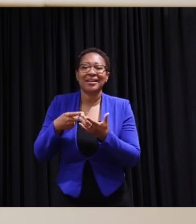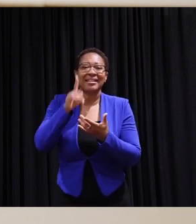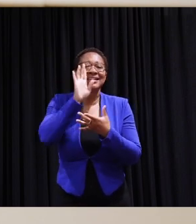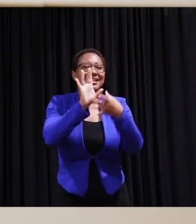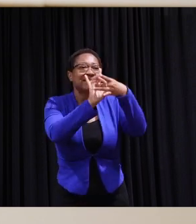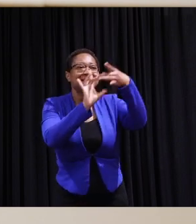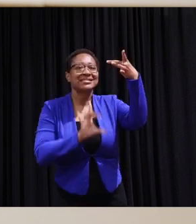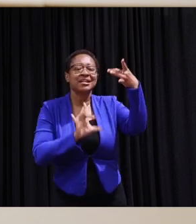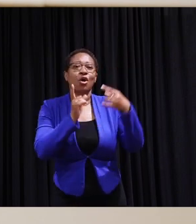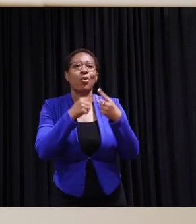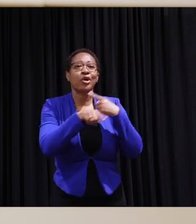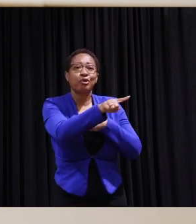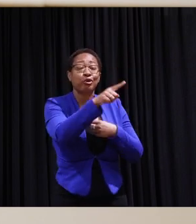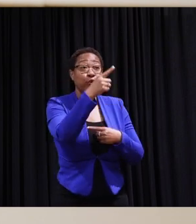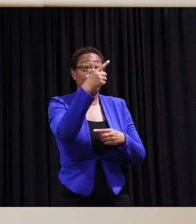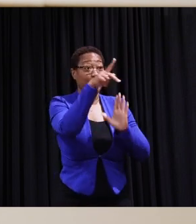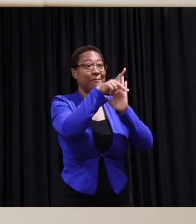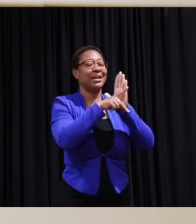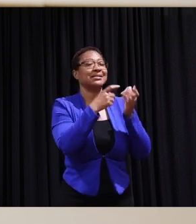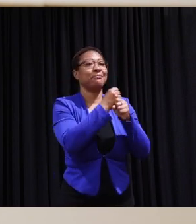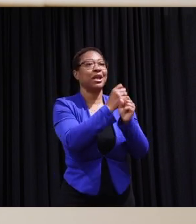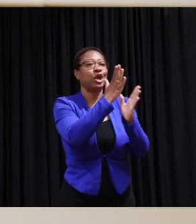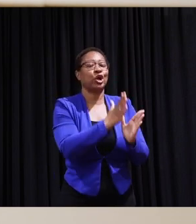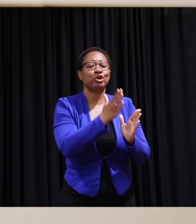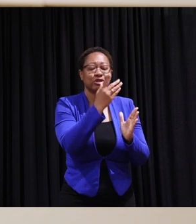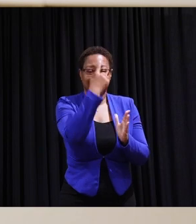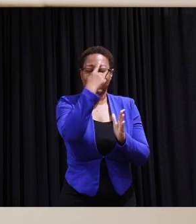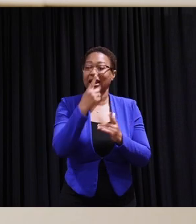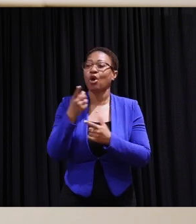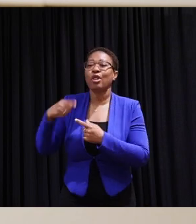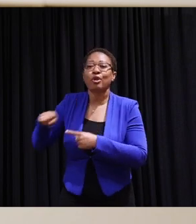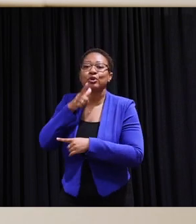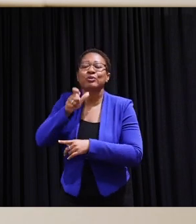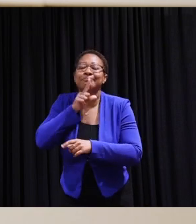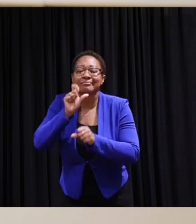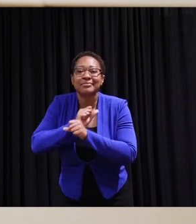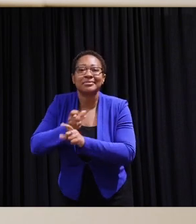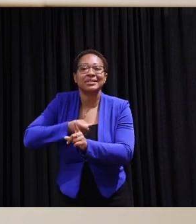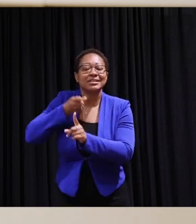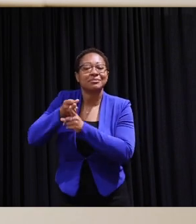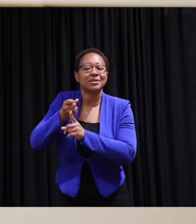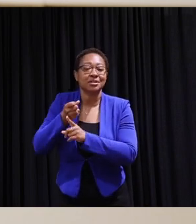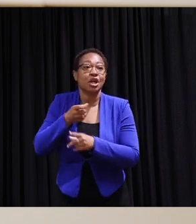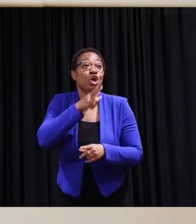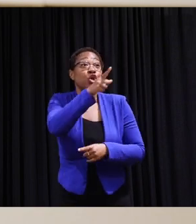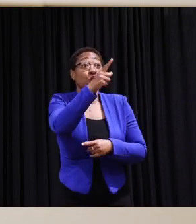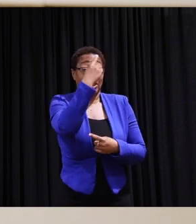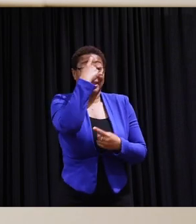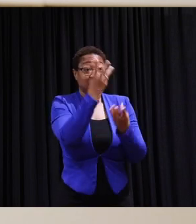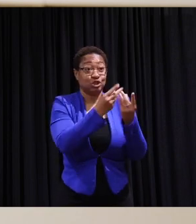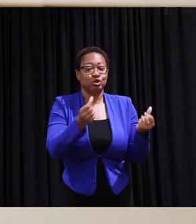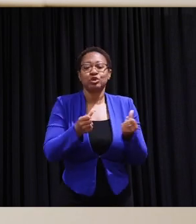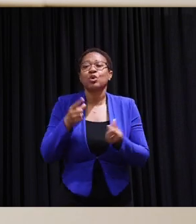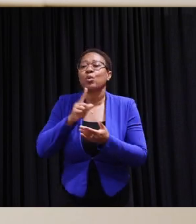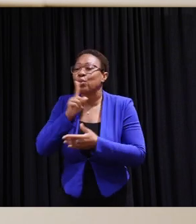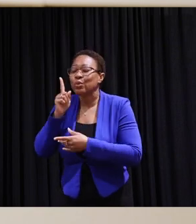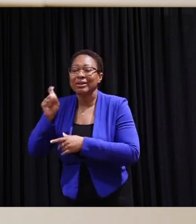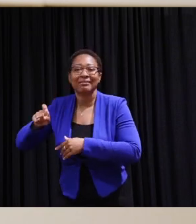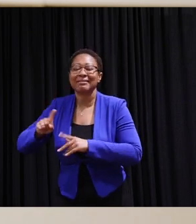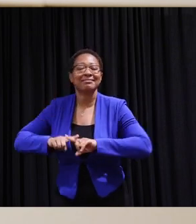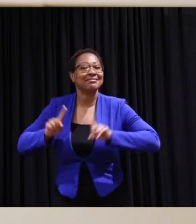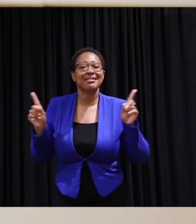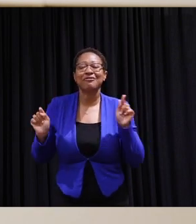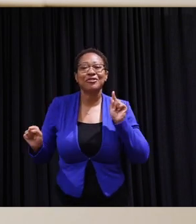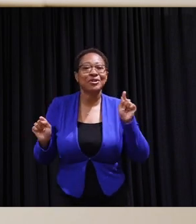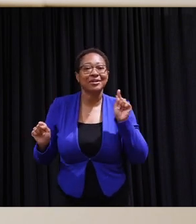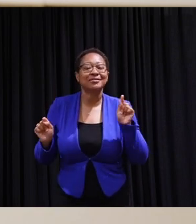disconnect between what policymakers and what people who are sitting at the table think is the solution and what people really need. So I think